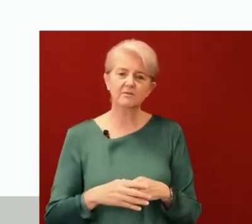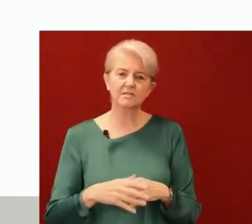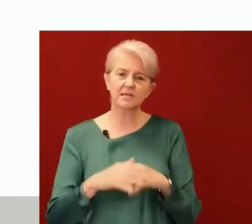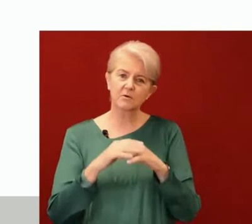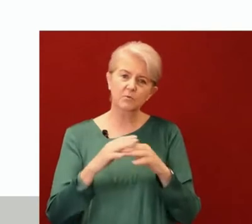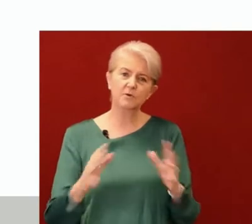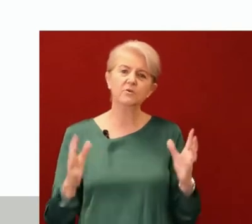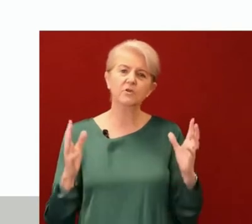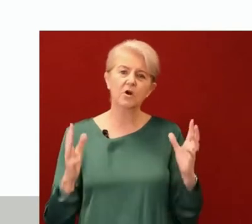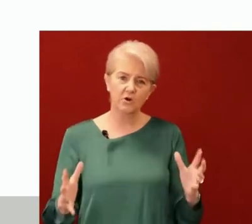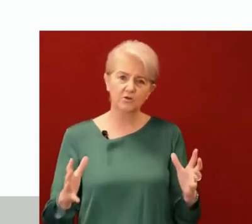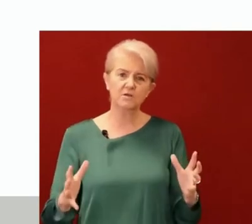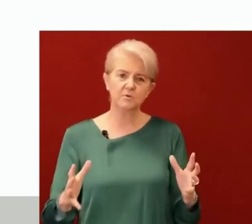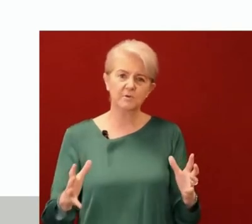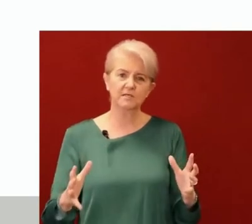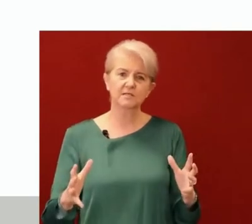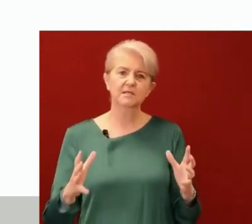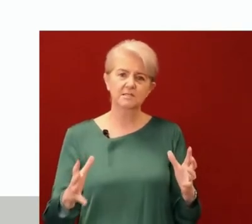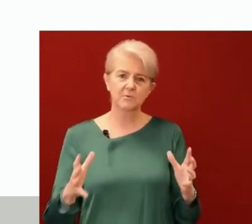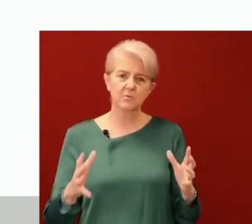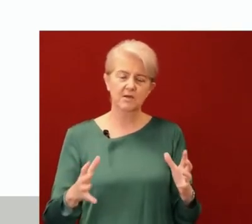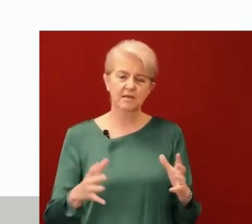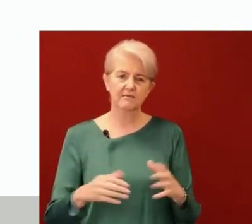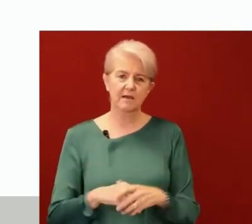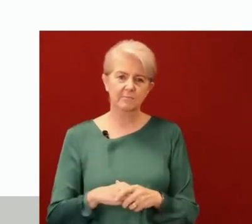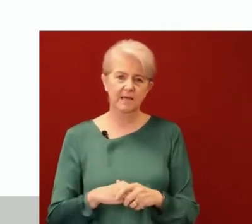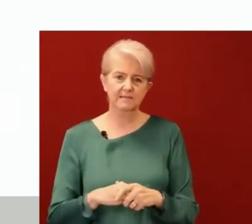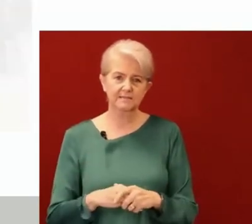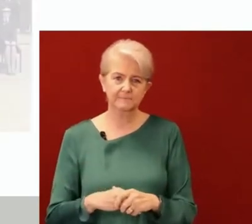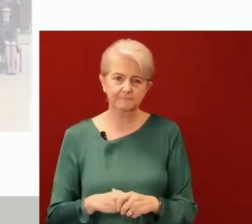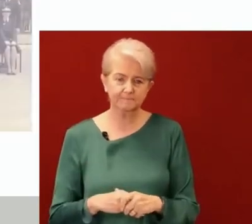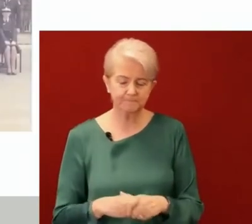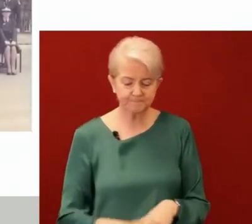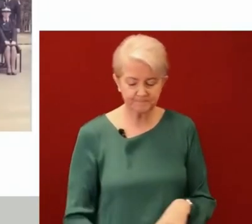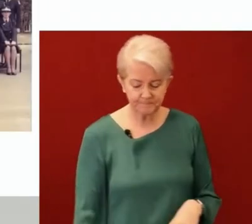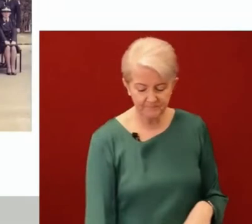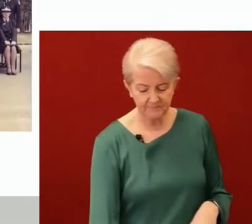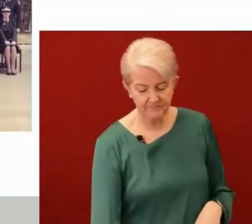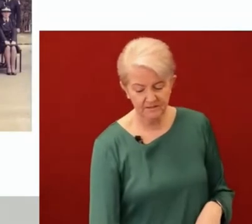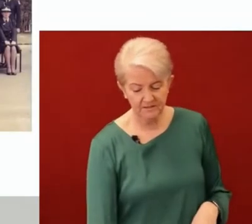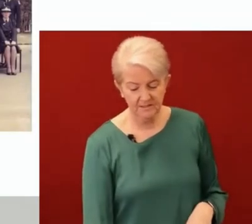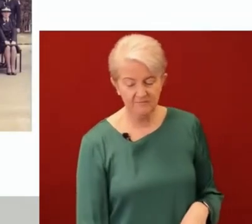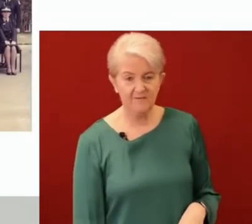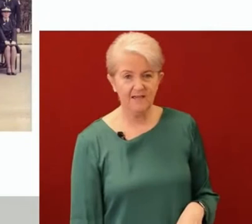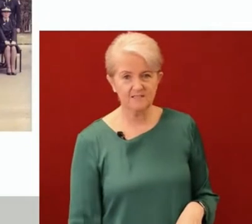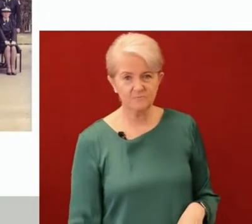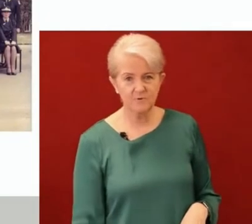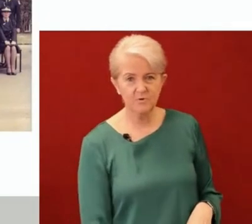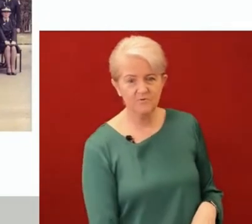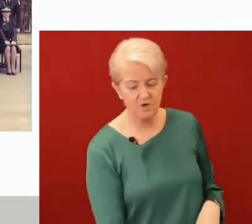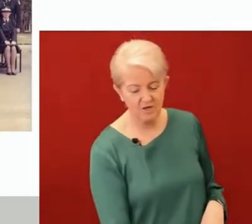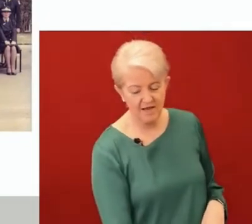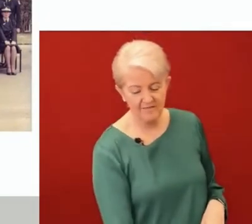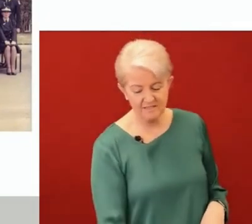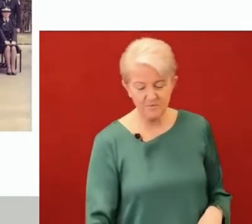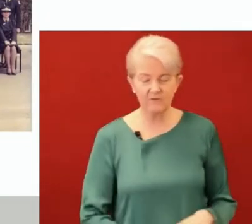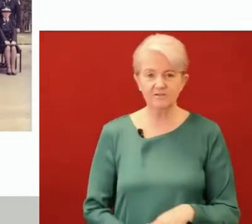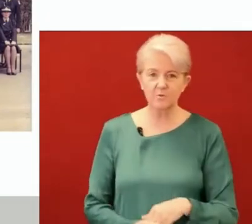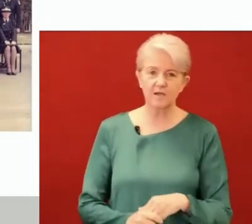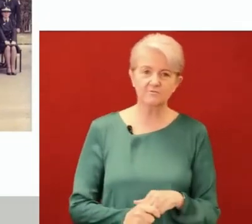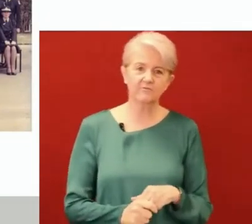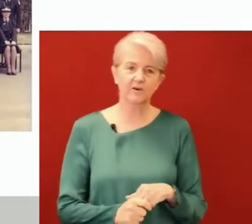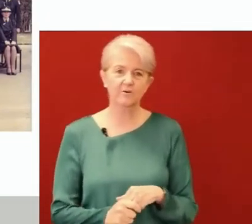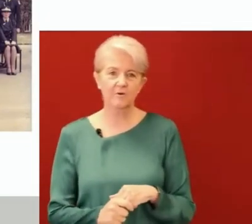absolutely guarantee we were the only woman to be working in that place. In fact, we're moving on now. That's